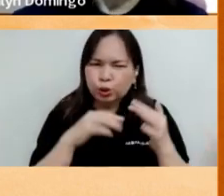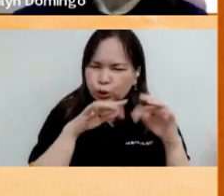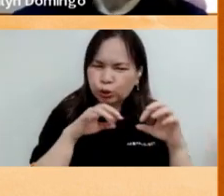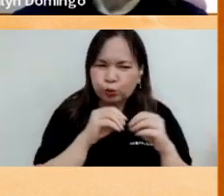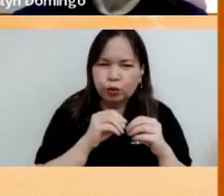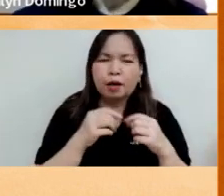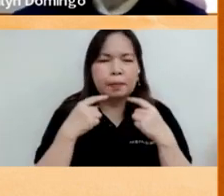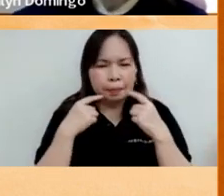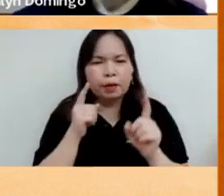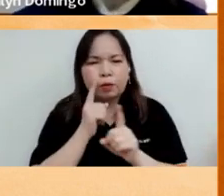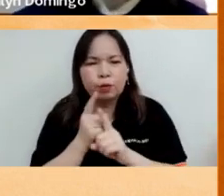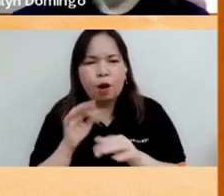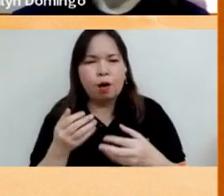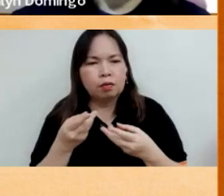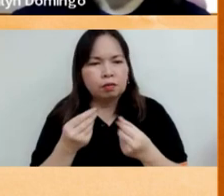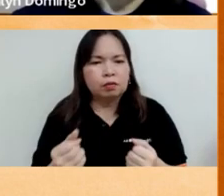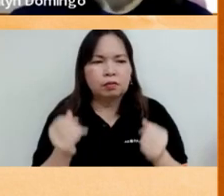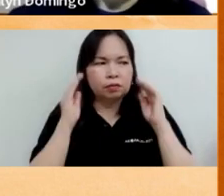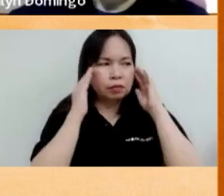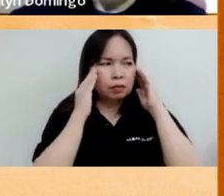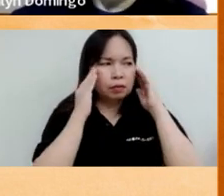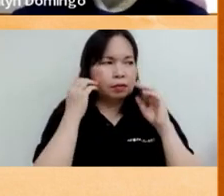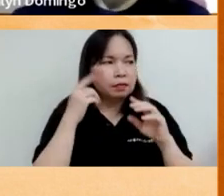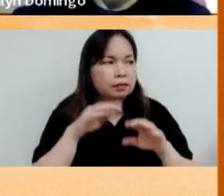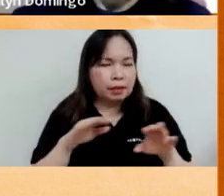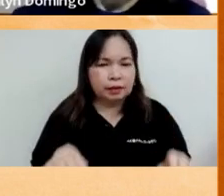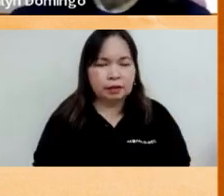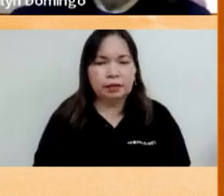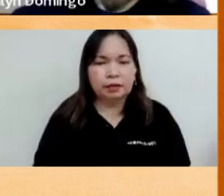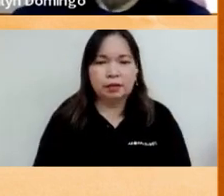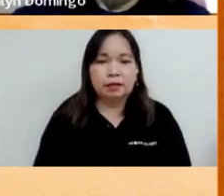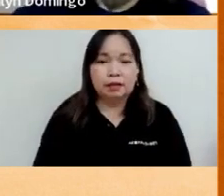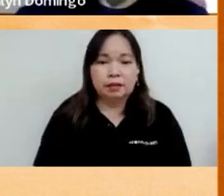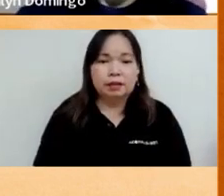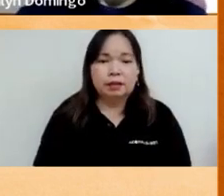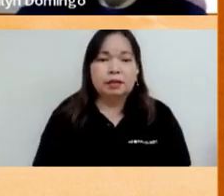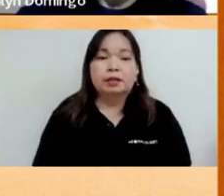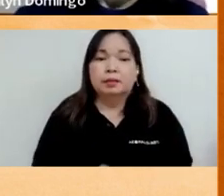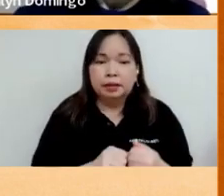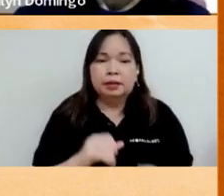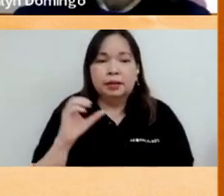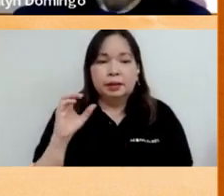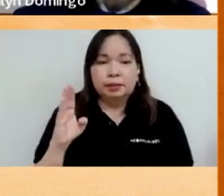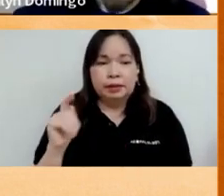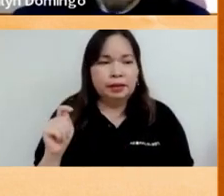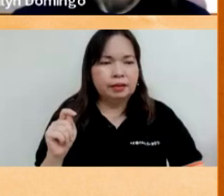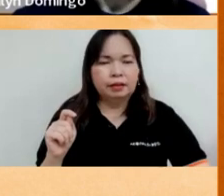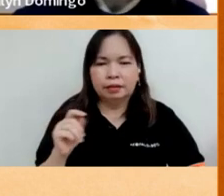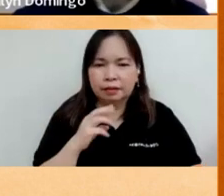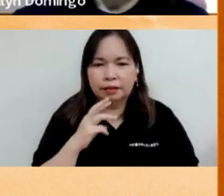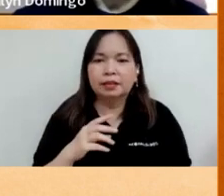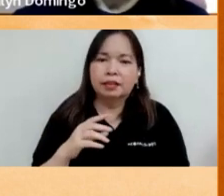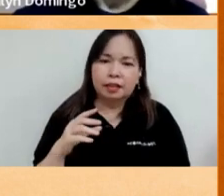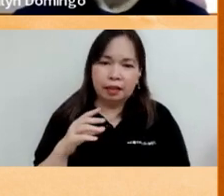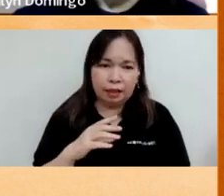treating anxiety in children and teens. And this is cognitive behavioral therapy, or CBT for